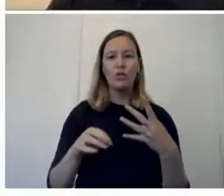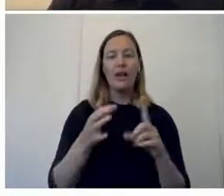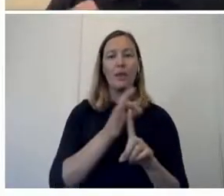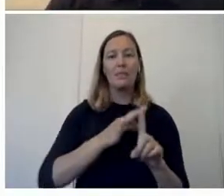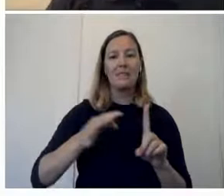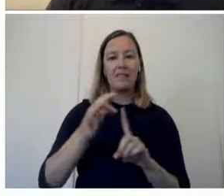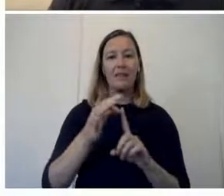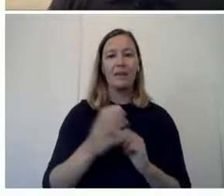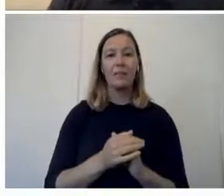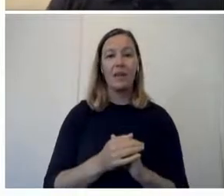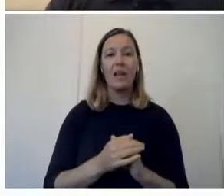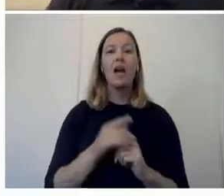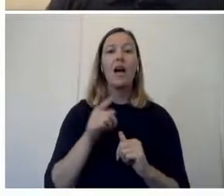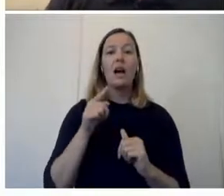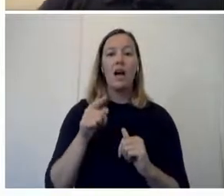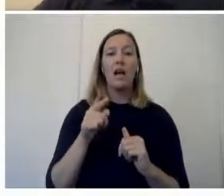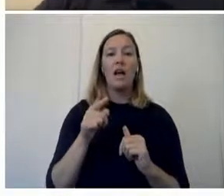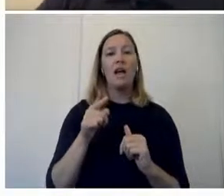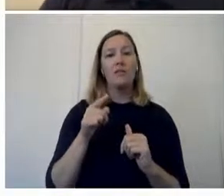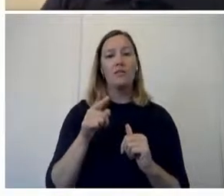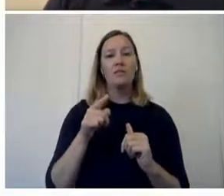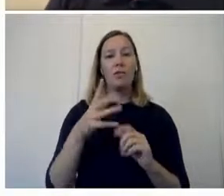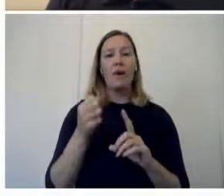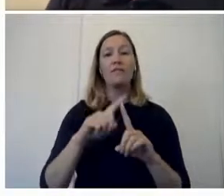groups mirror the census. So we have Samoan,